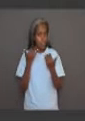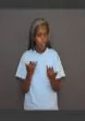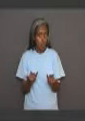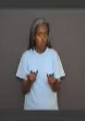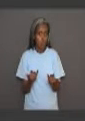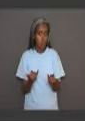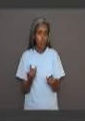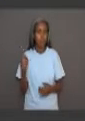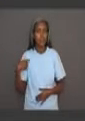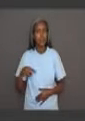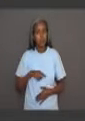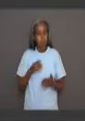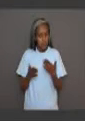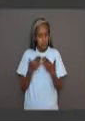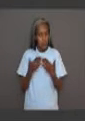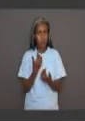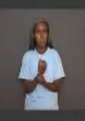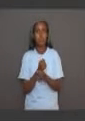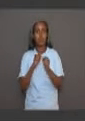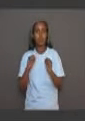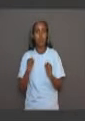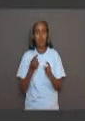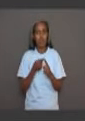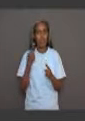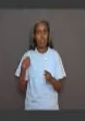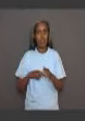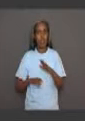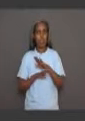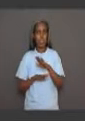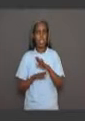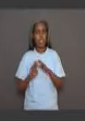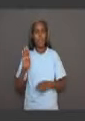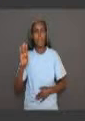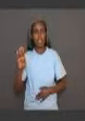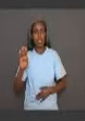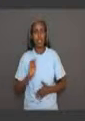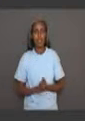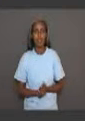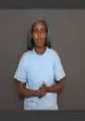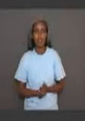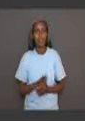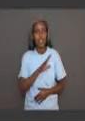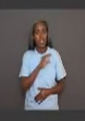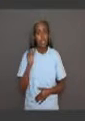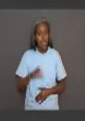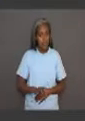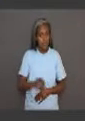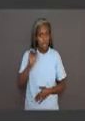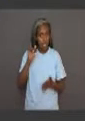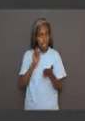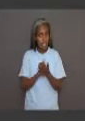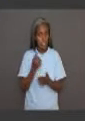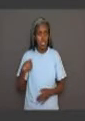Now, we simply solve for our base, B, and find that